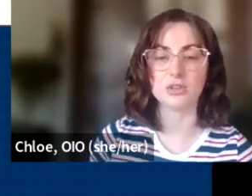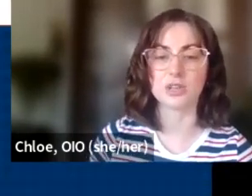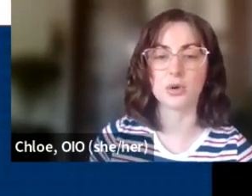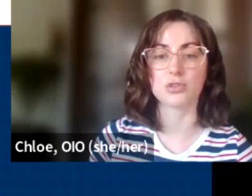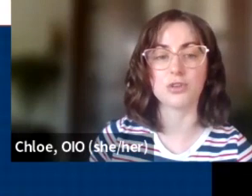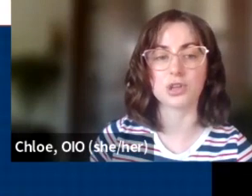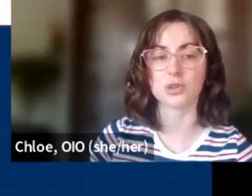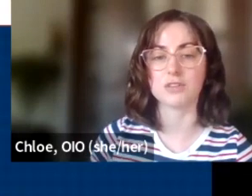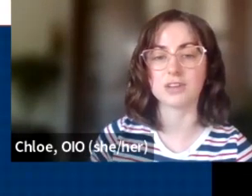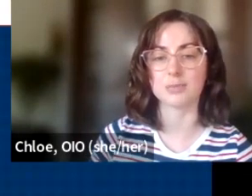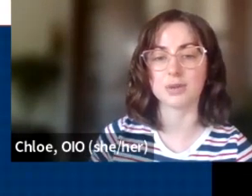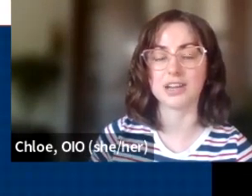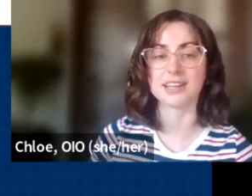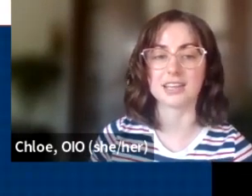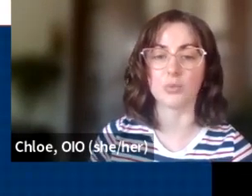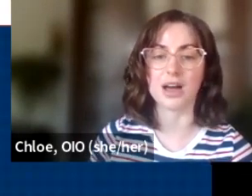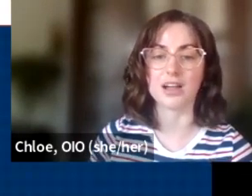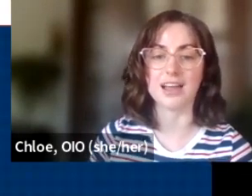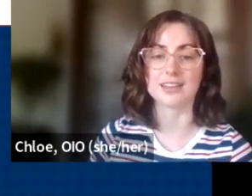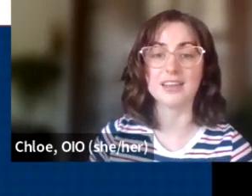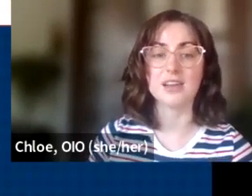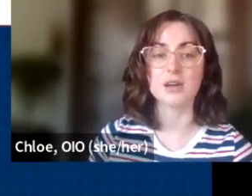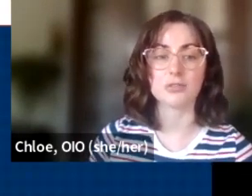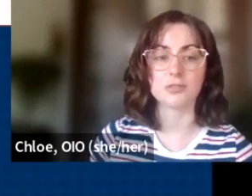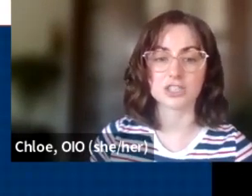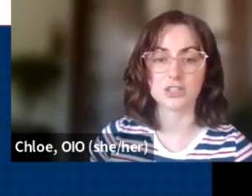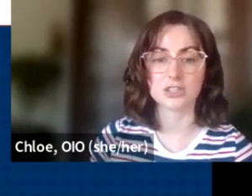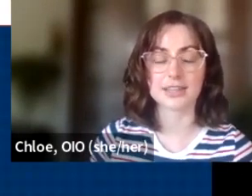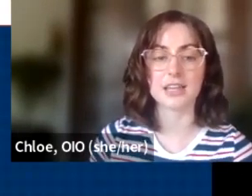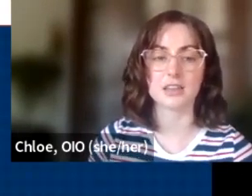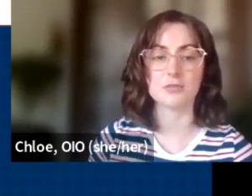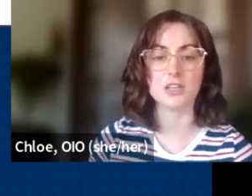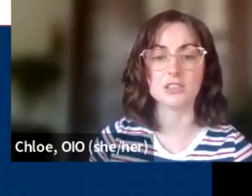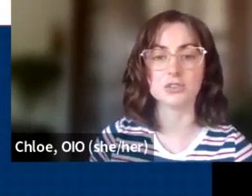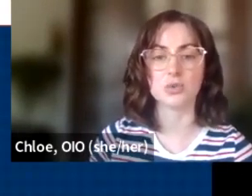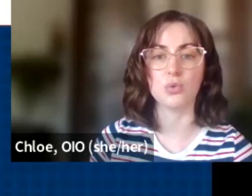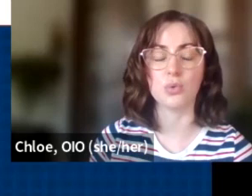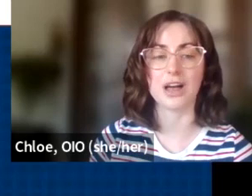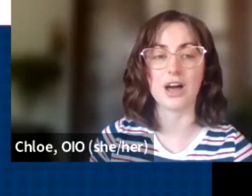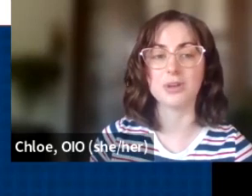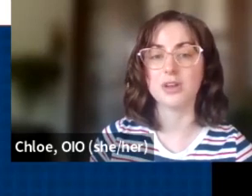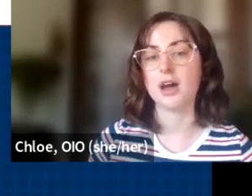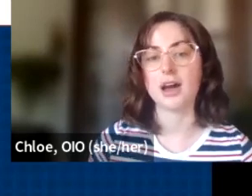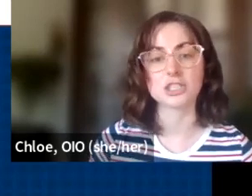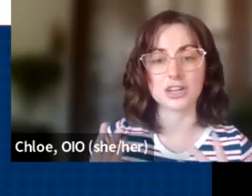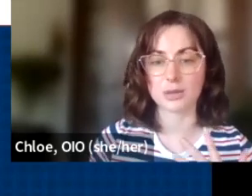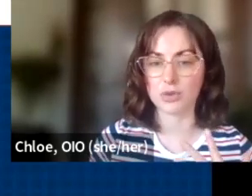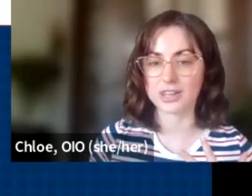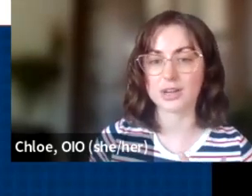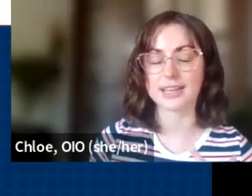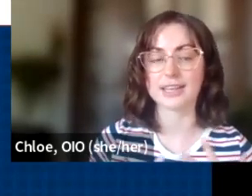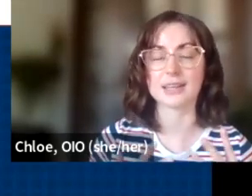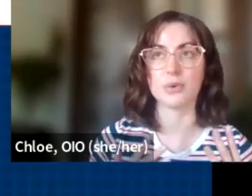panel includes both folks with lived experience as well as professionals in the field who will help share